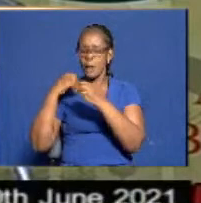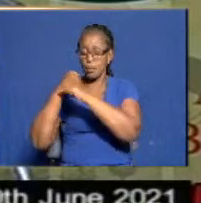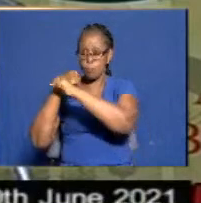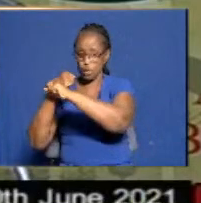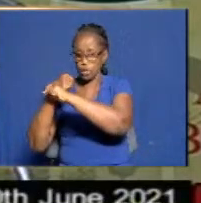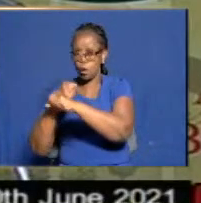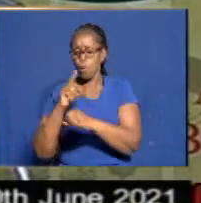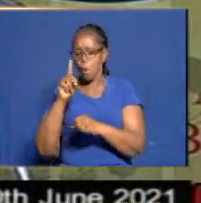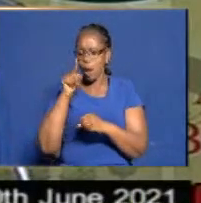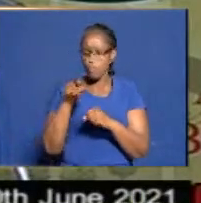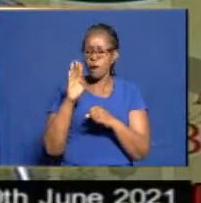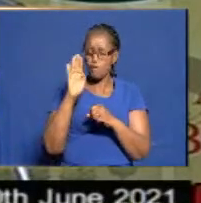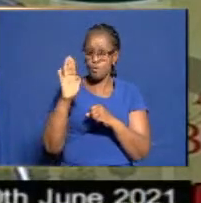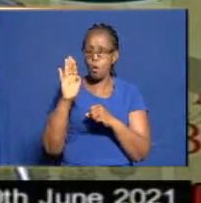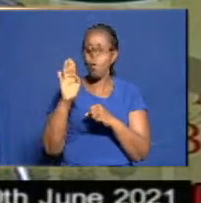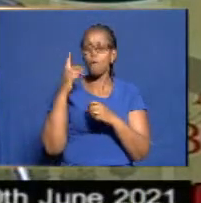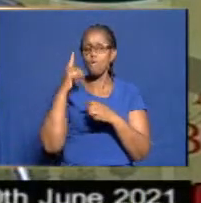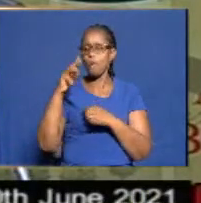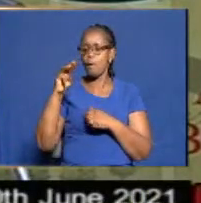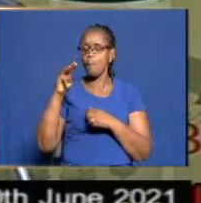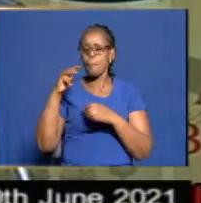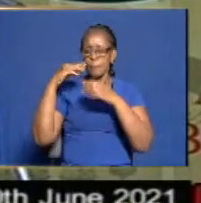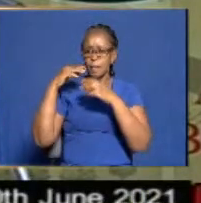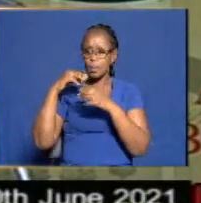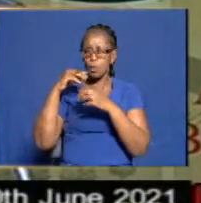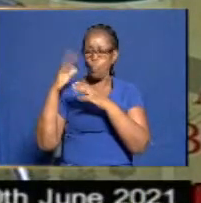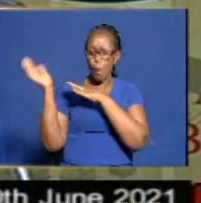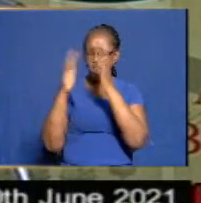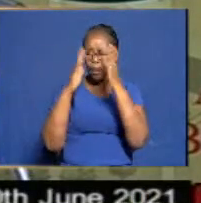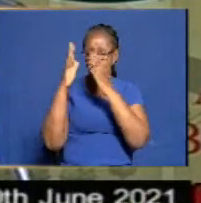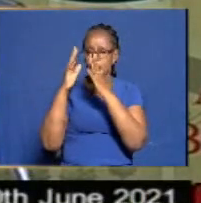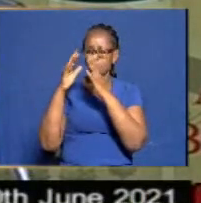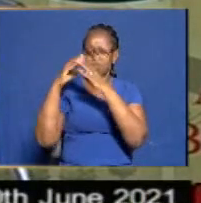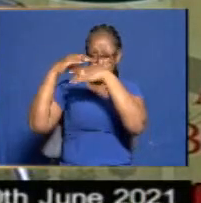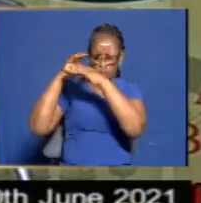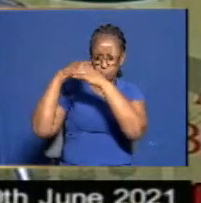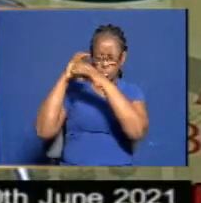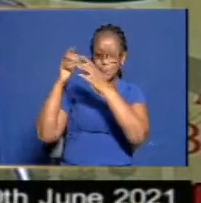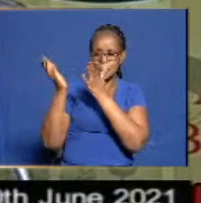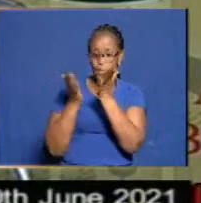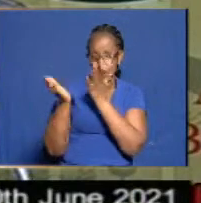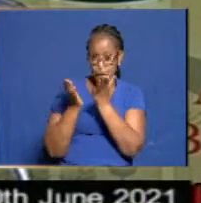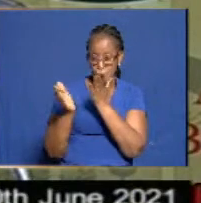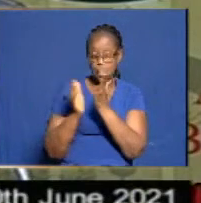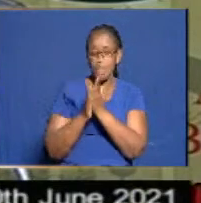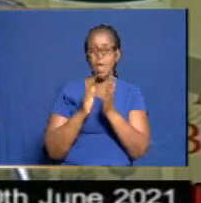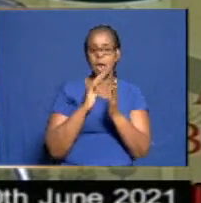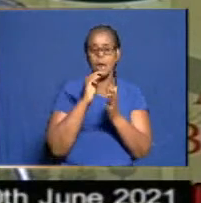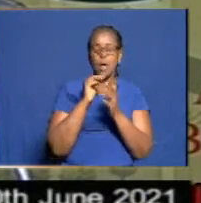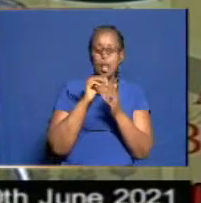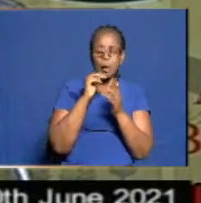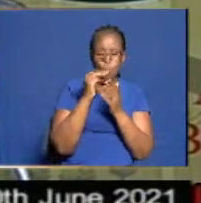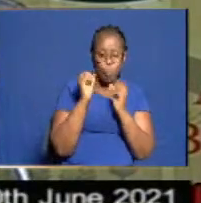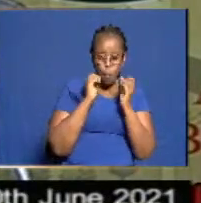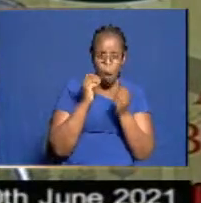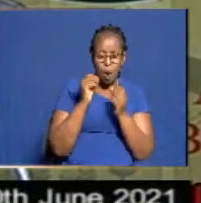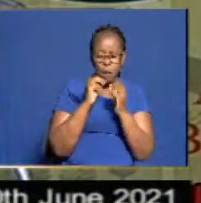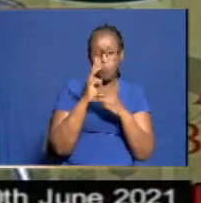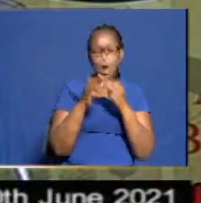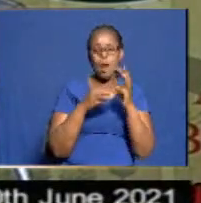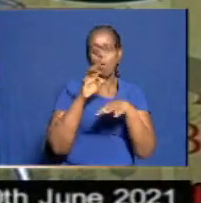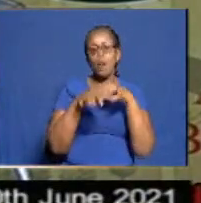₦1.4 billion for meteorological services, and ₦8.2 billion for wildlife conservation and management. Mr.